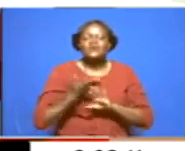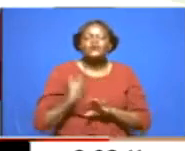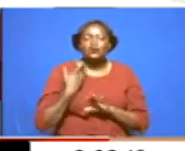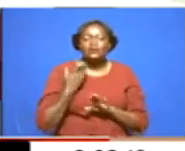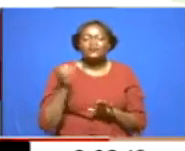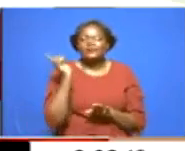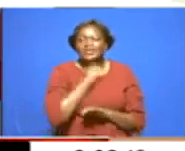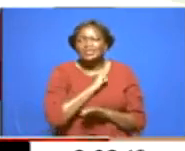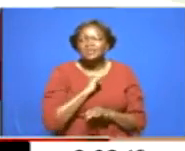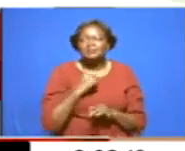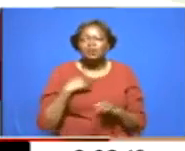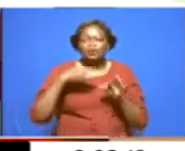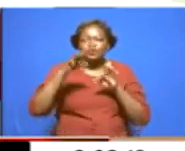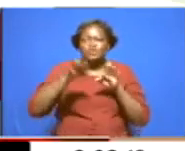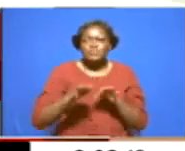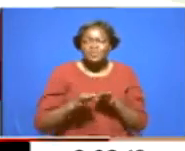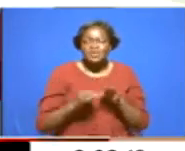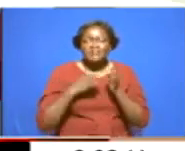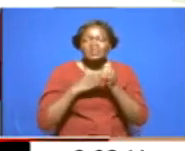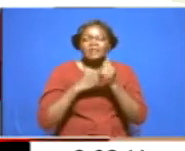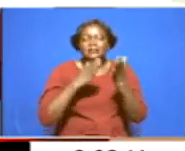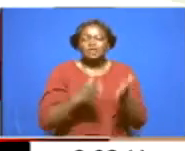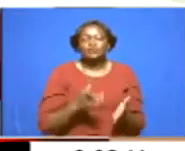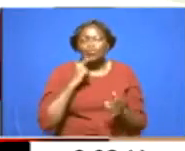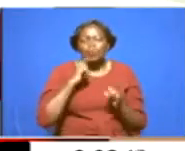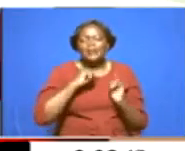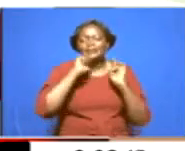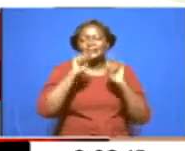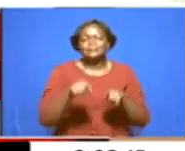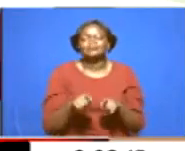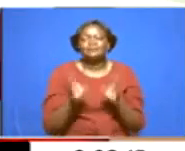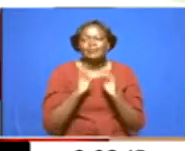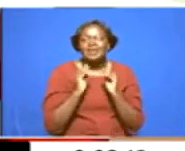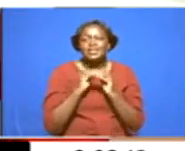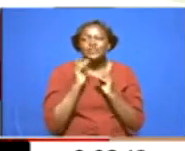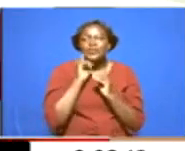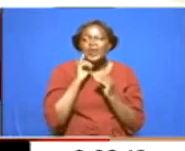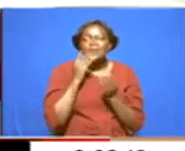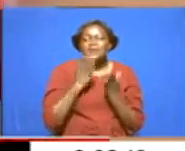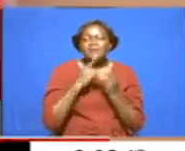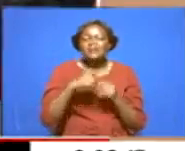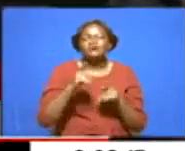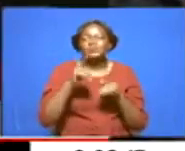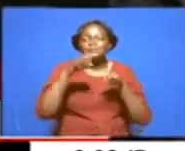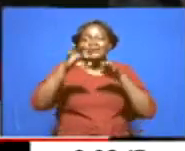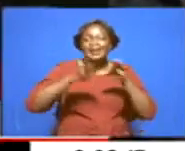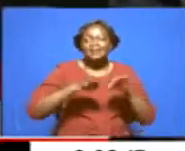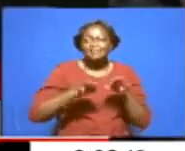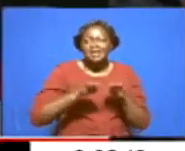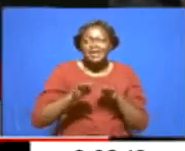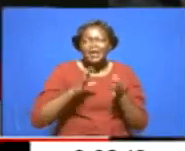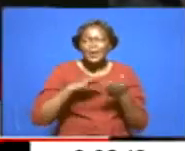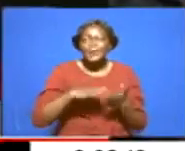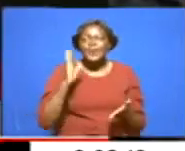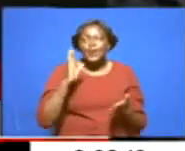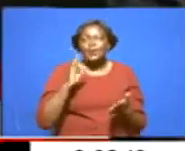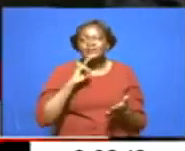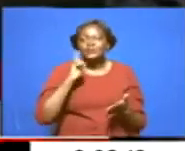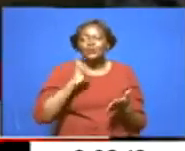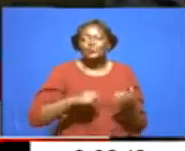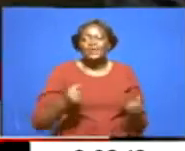let me just bring in one of the leaders who will be attending the meeting tomorrow. And probably she could give us, you know, a feel of what will